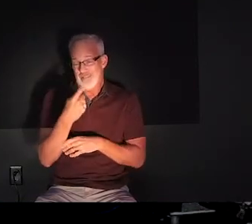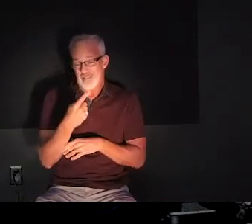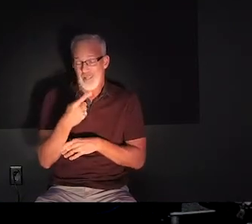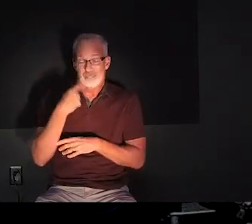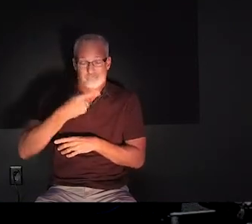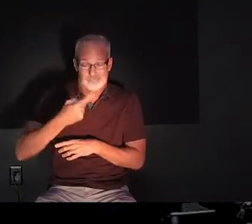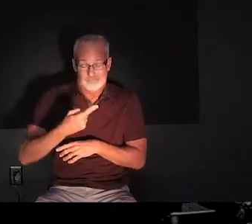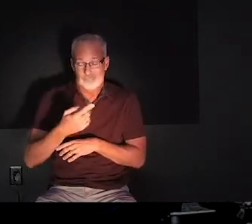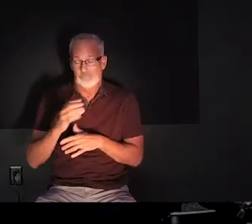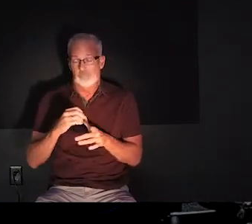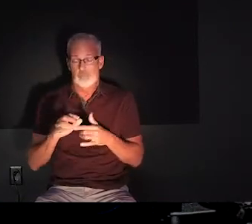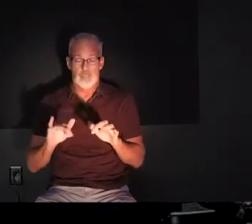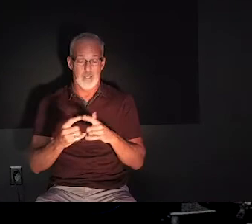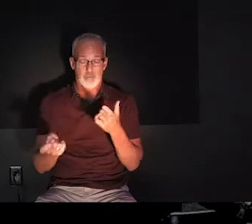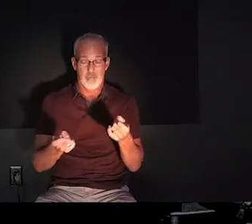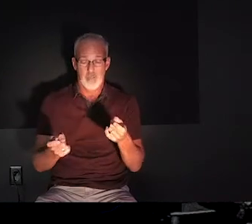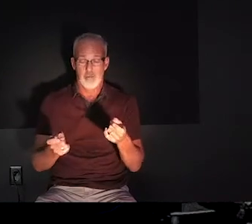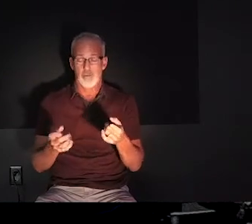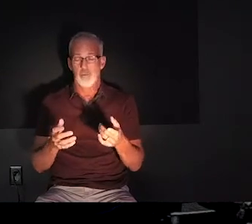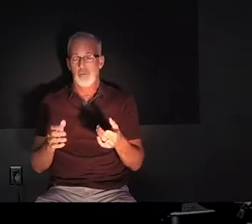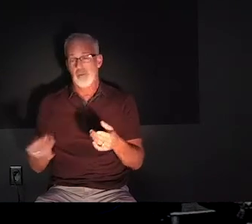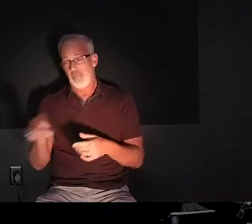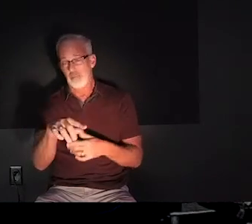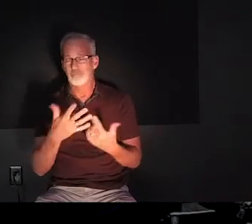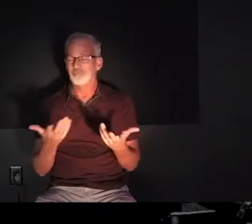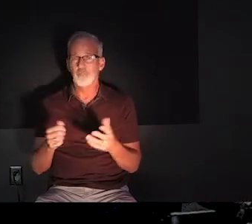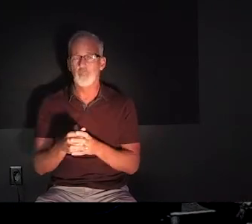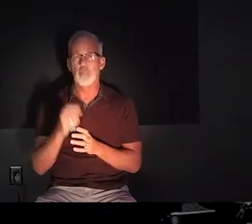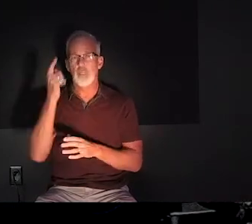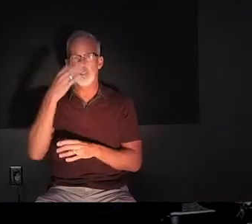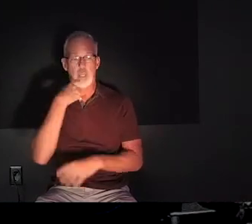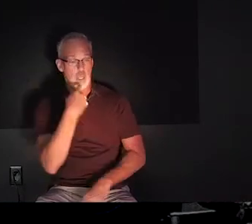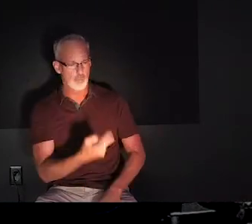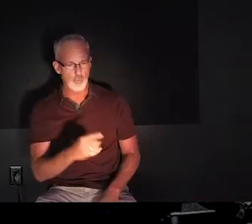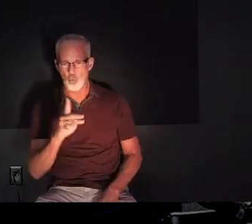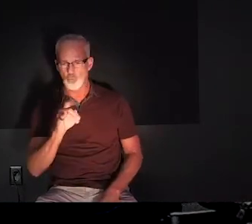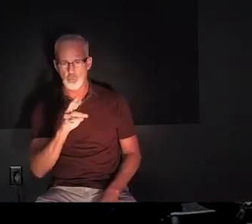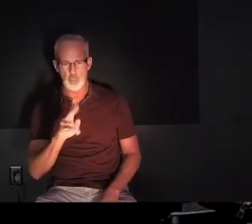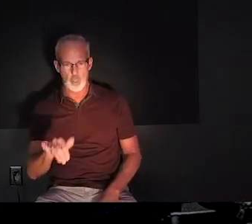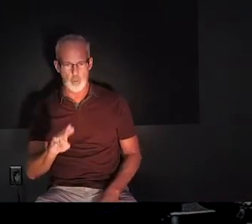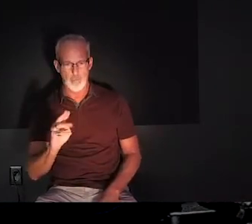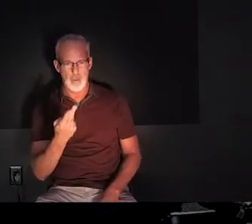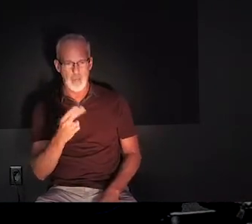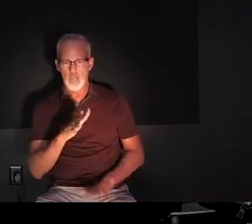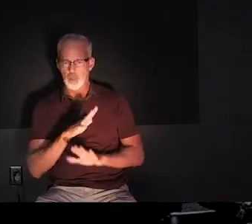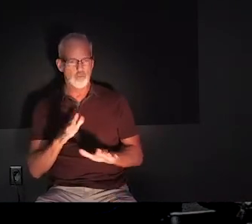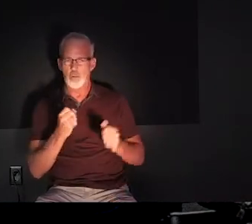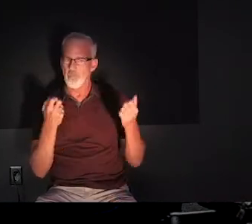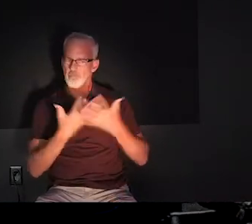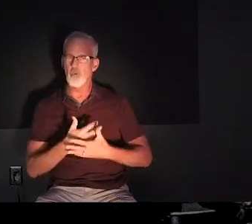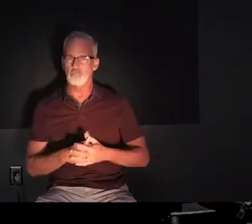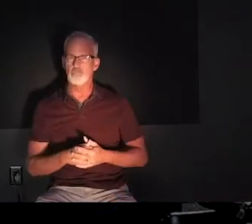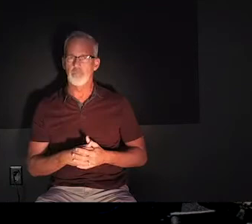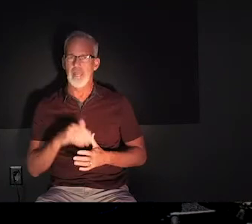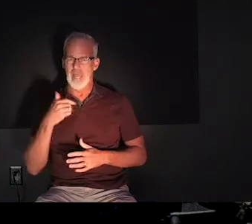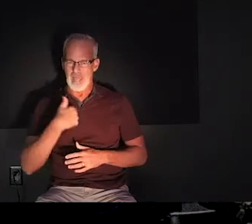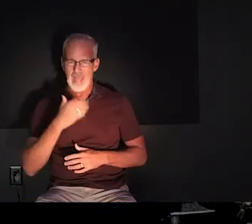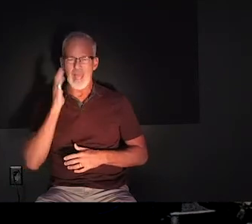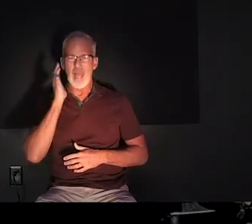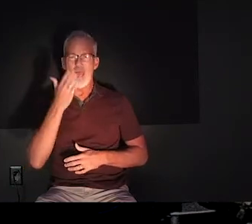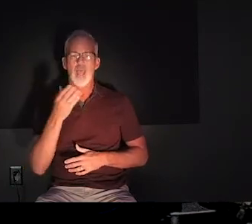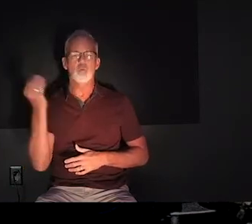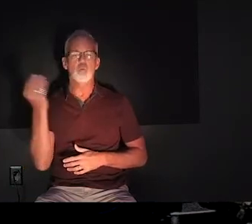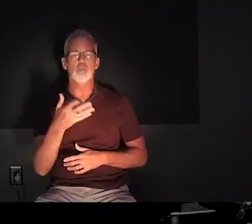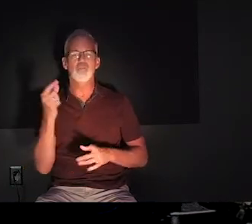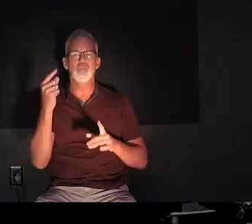how they're going to handle their face. And God tells Jeremiah, don't be afraid of their face. I'm going to reach down and I'm going to touch your mouth and I'm going to give you the